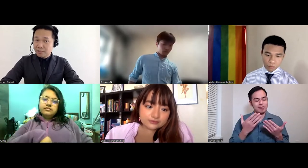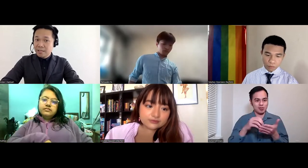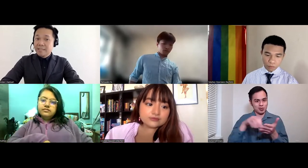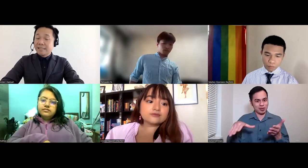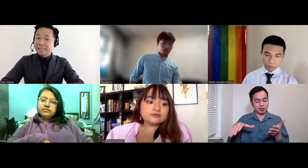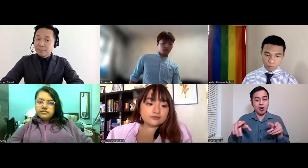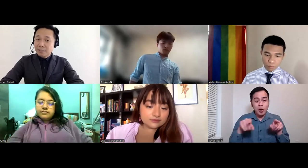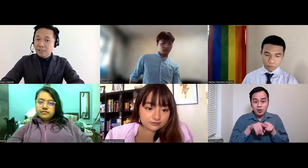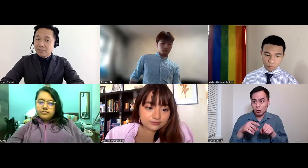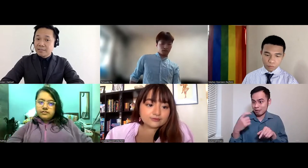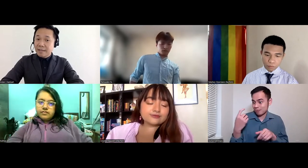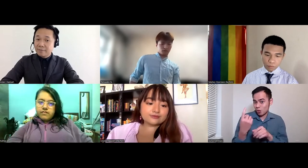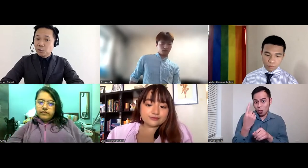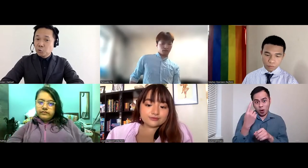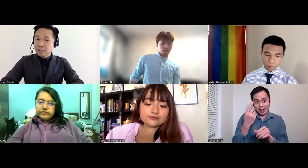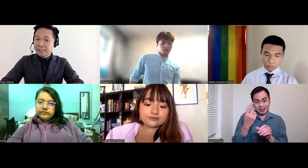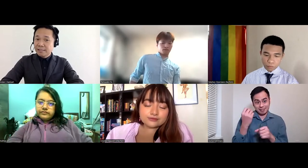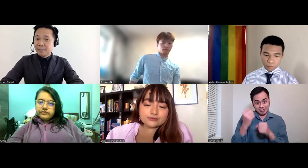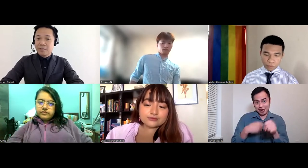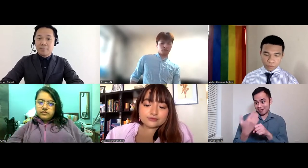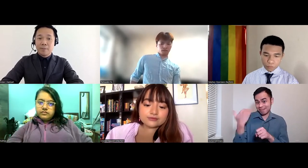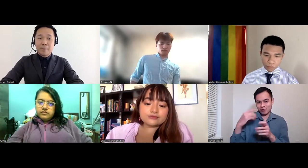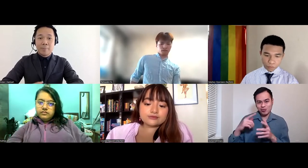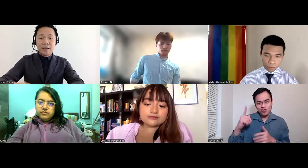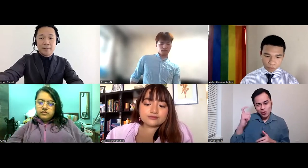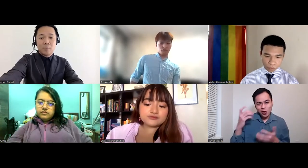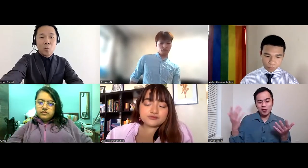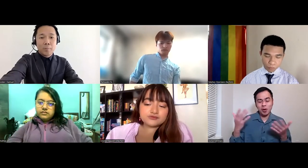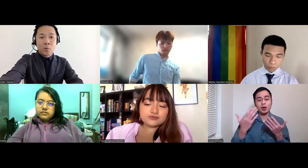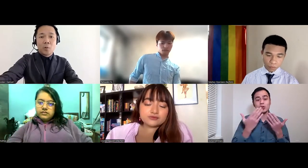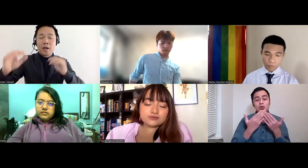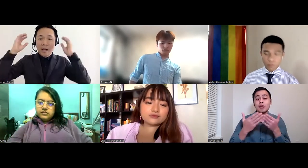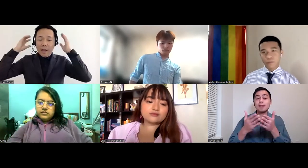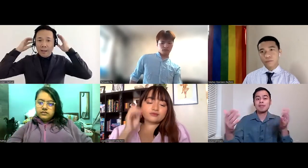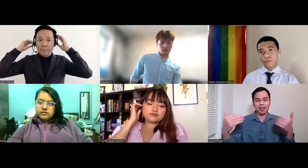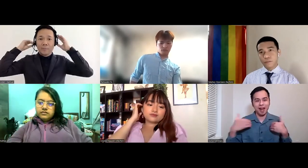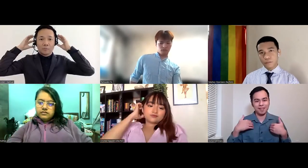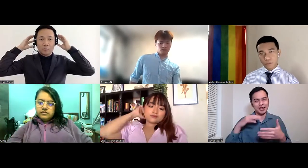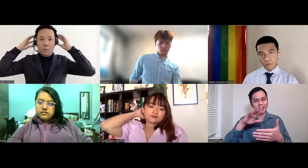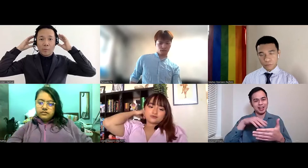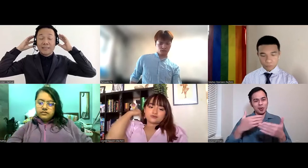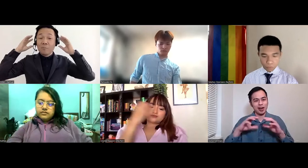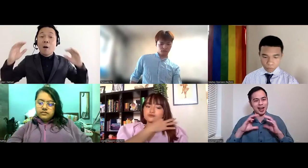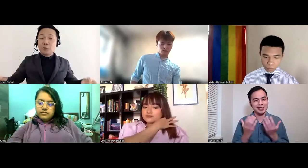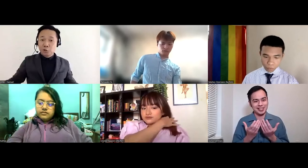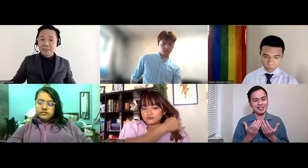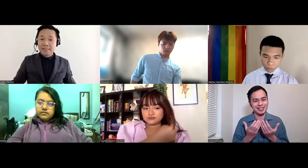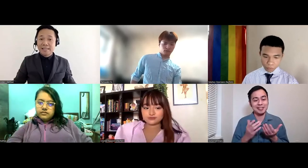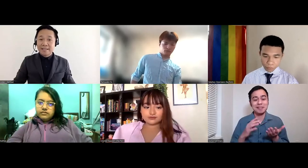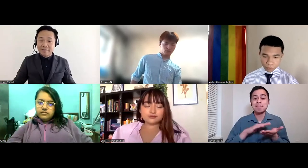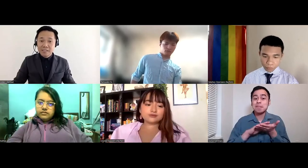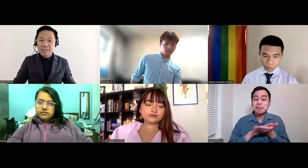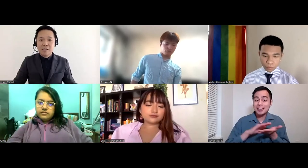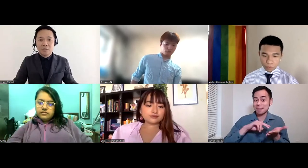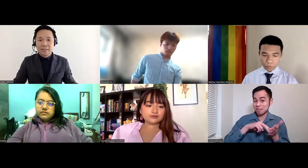television. The acceptance of the deaf students has become becoming more and more. We see more opportunities